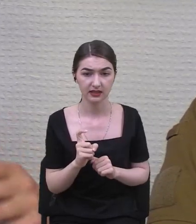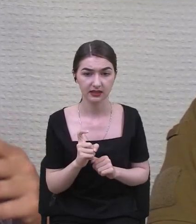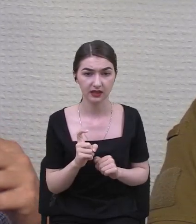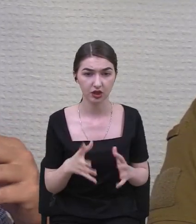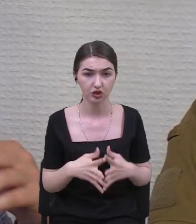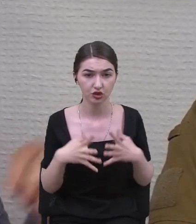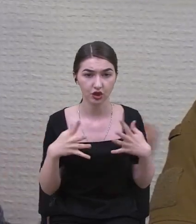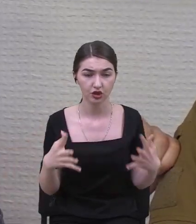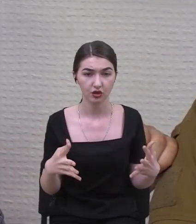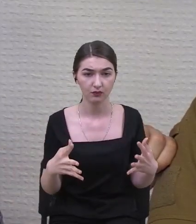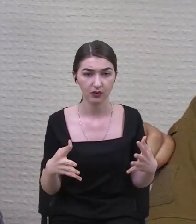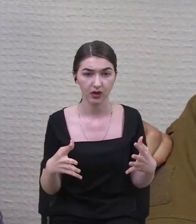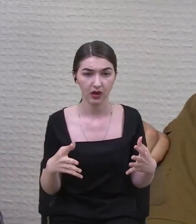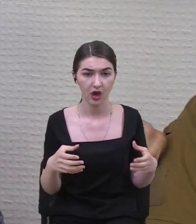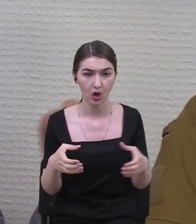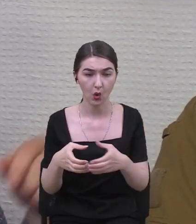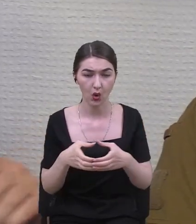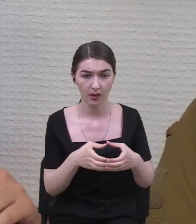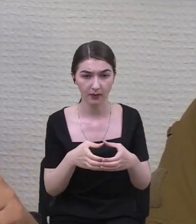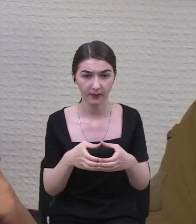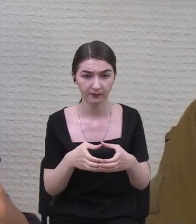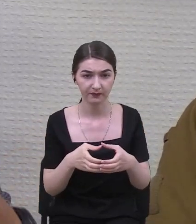a bit too friendly to leave. I know that you're in a rush.